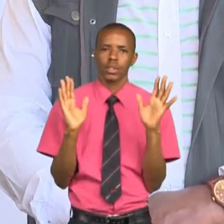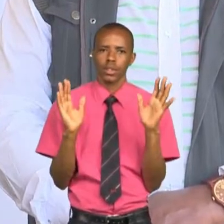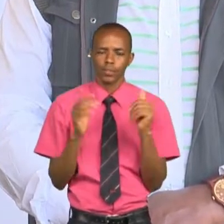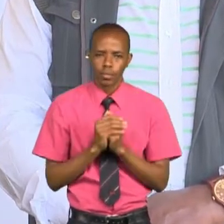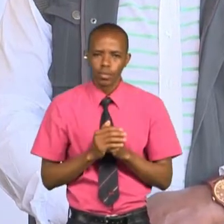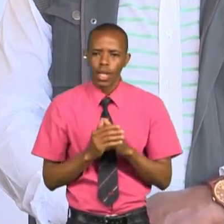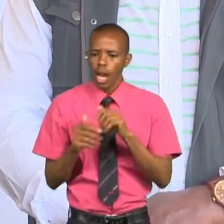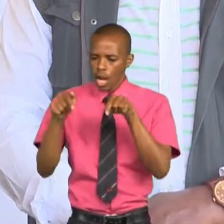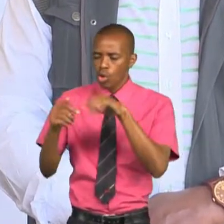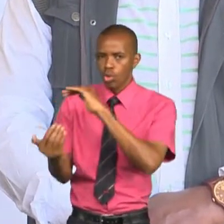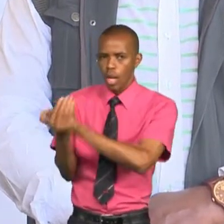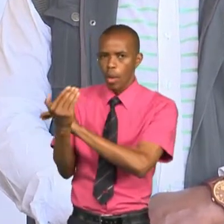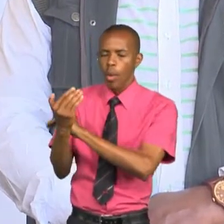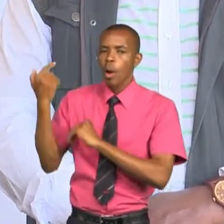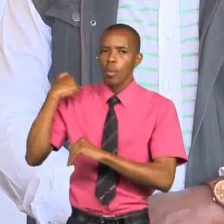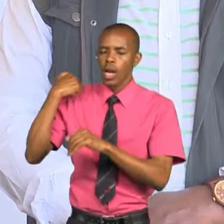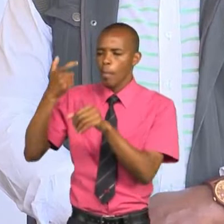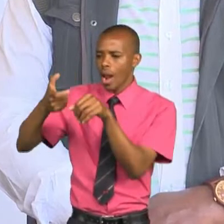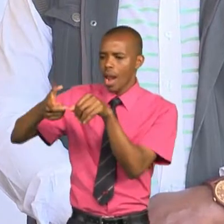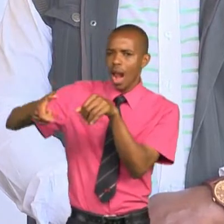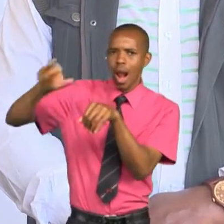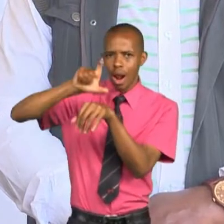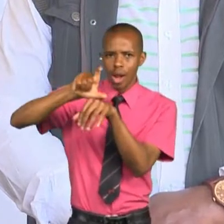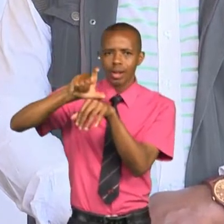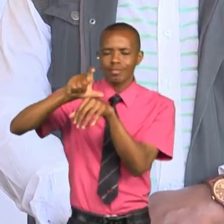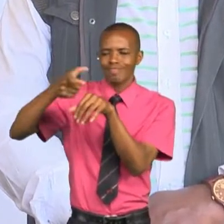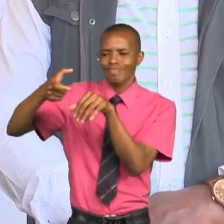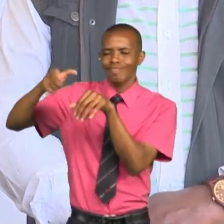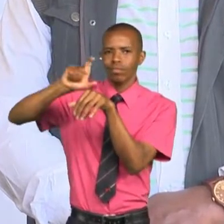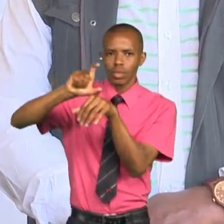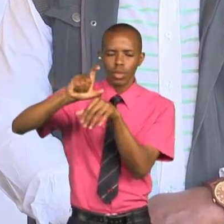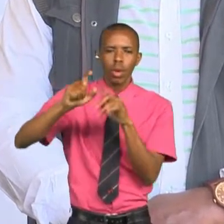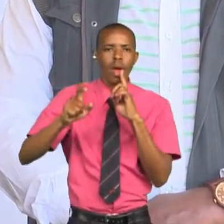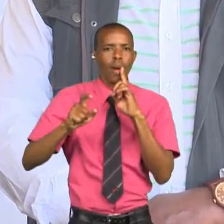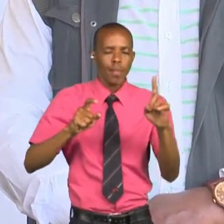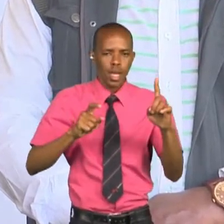of this morning, that number has risen significantly to